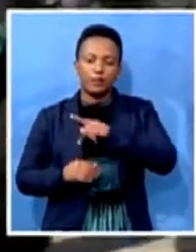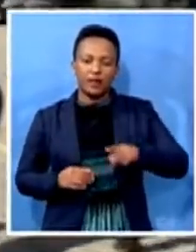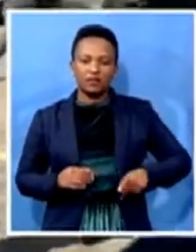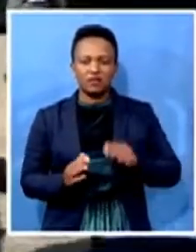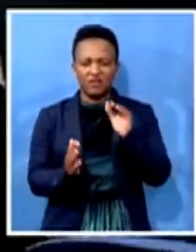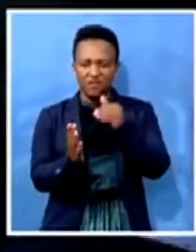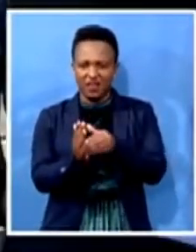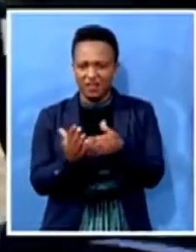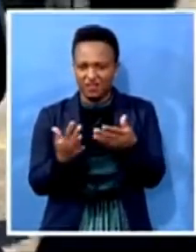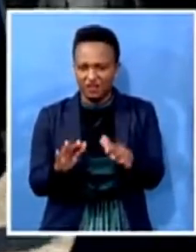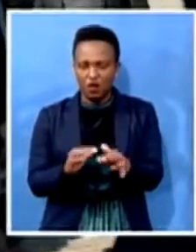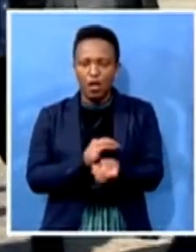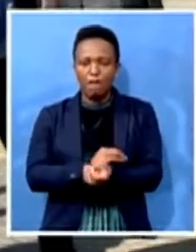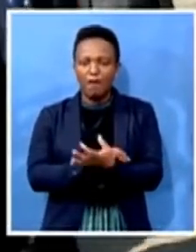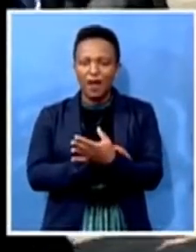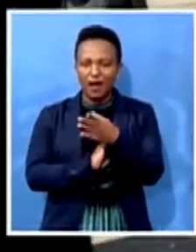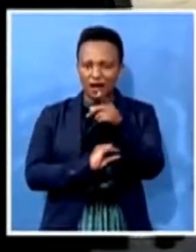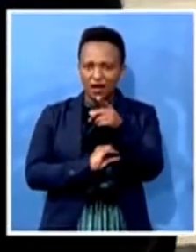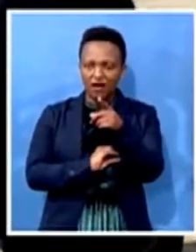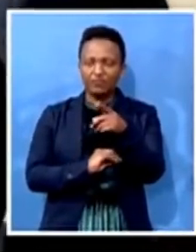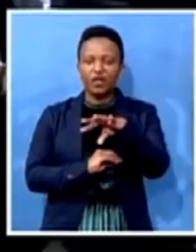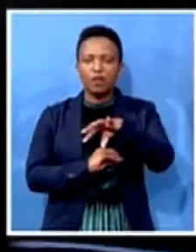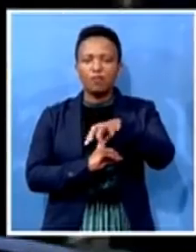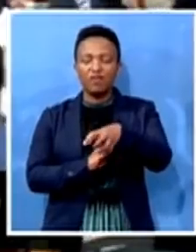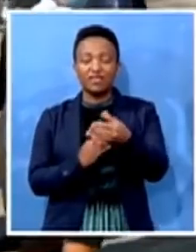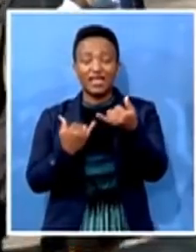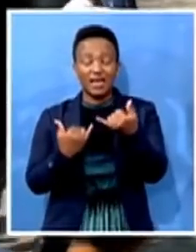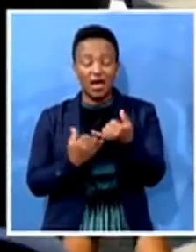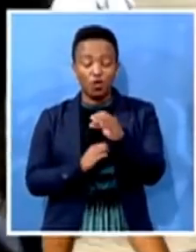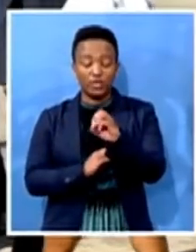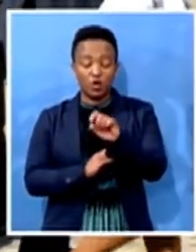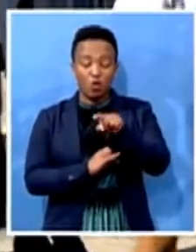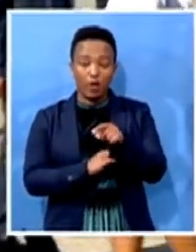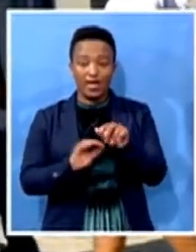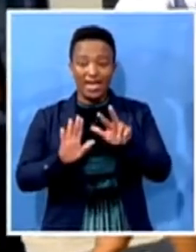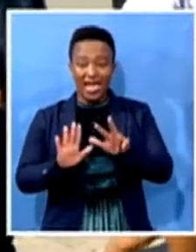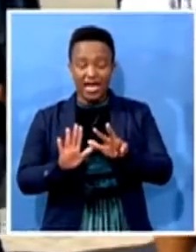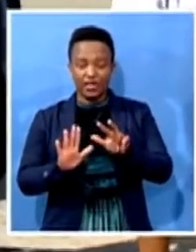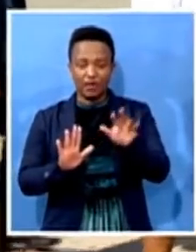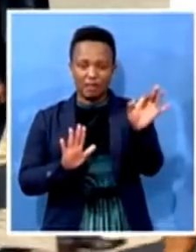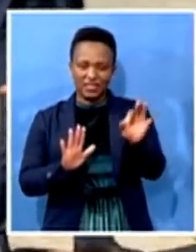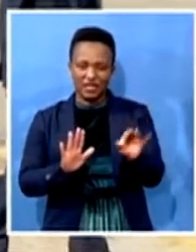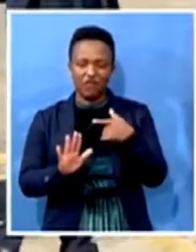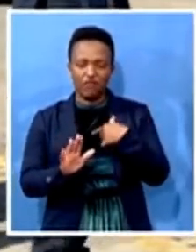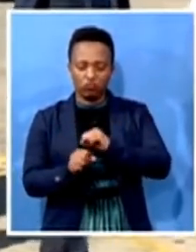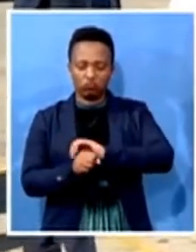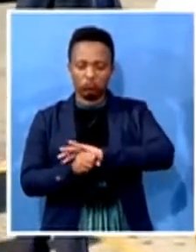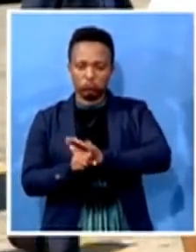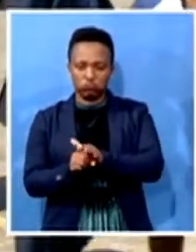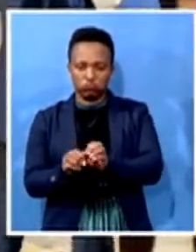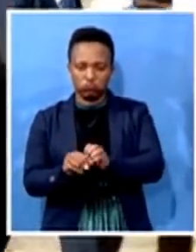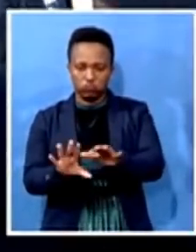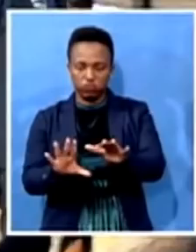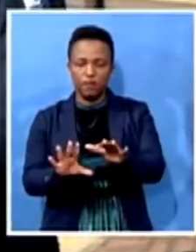The province currently accounts for 0.8% of infections nationally. The president will visit the Cyril